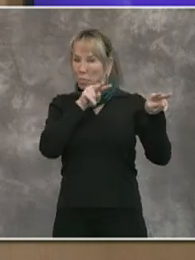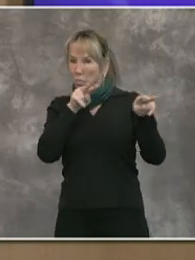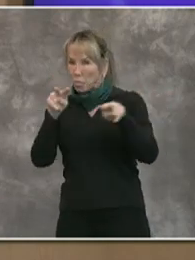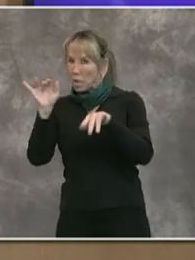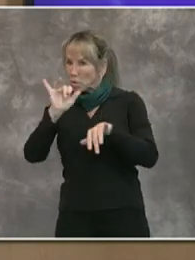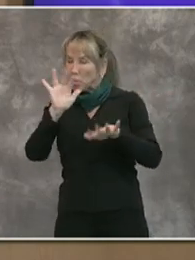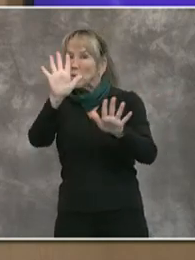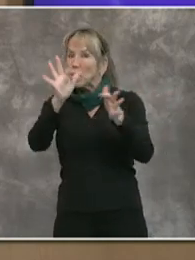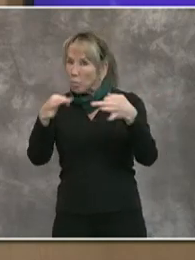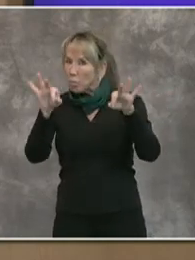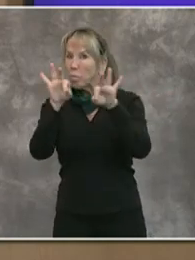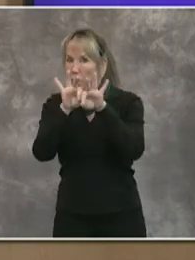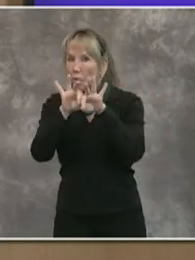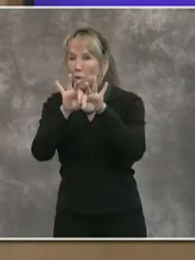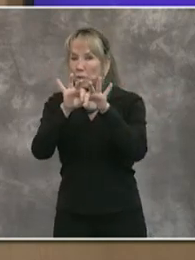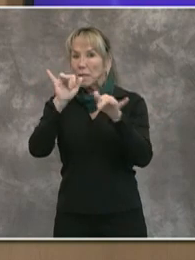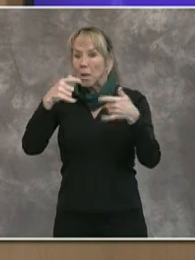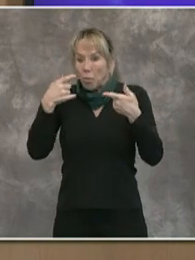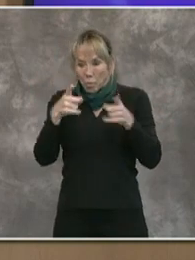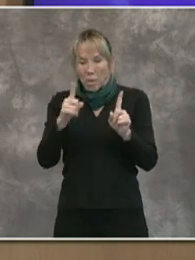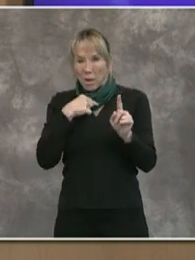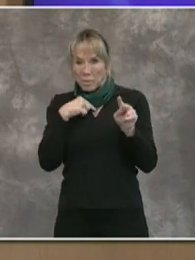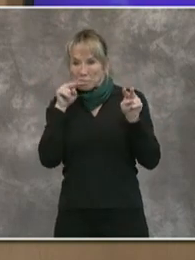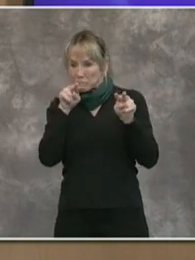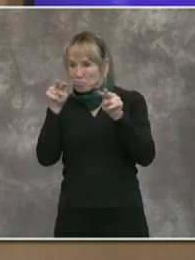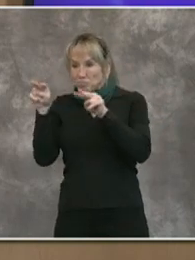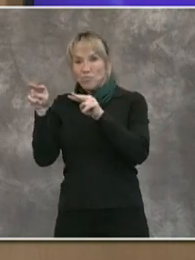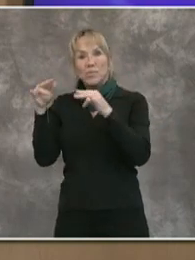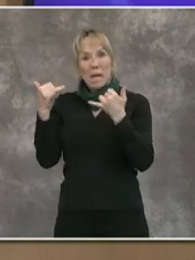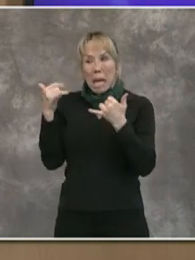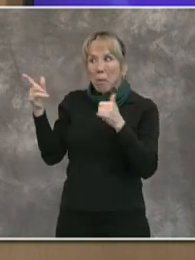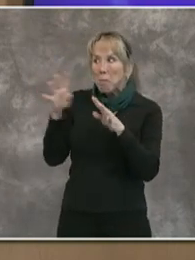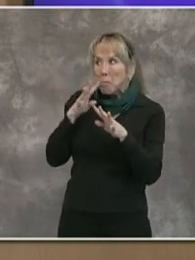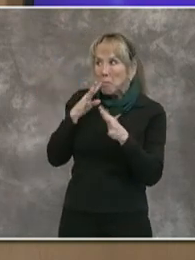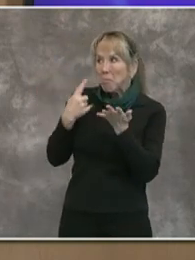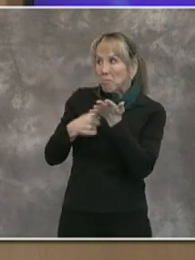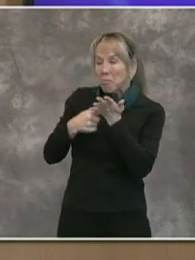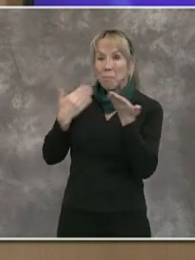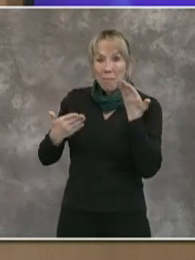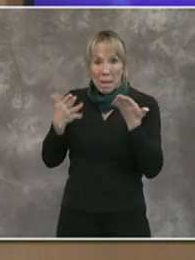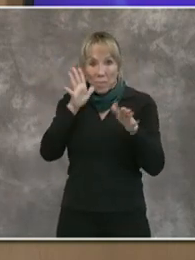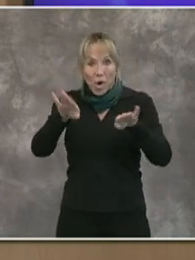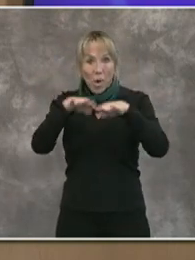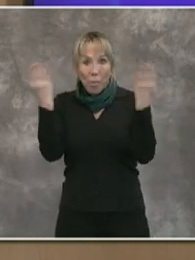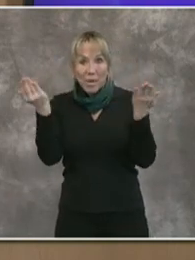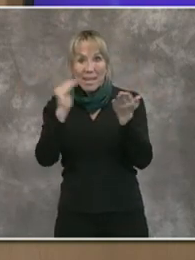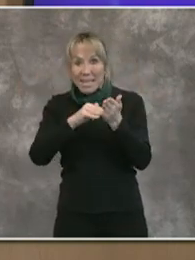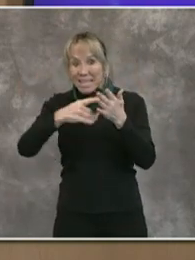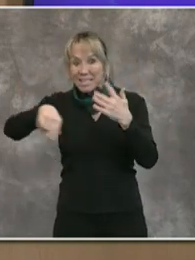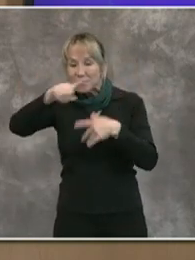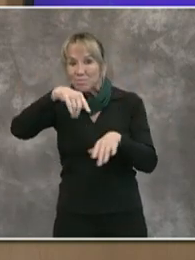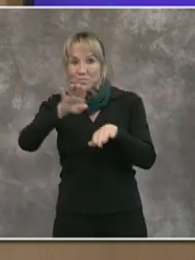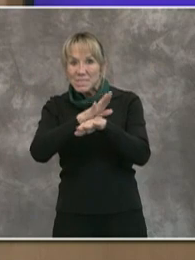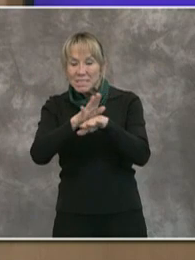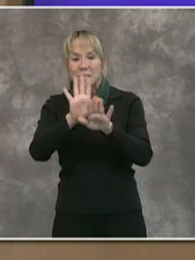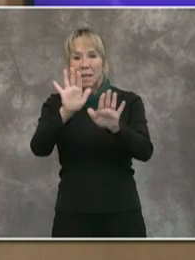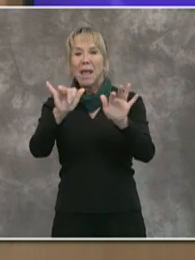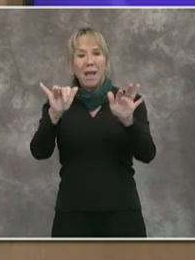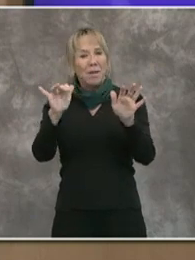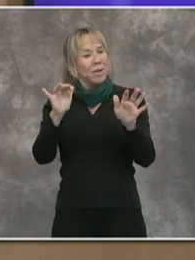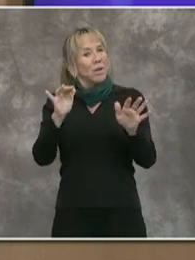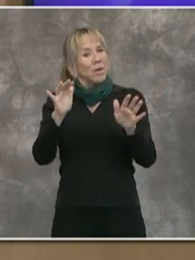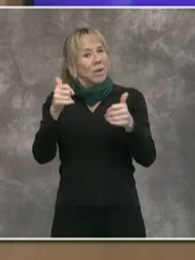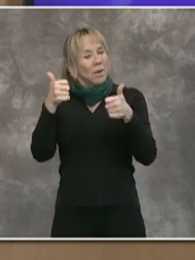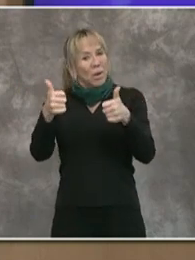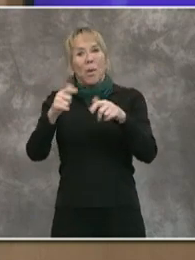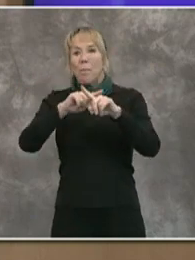that it is vitally important that while we see those conversations taking place and we see those efforts underway, it is very, very important to